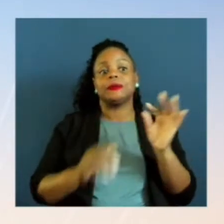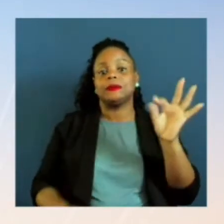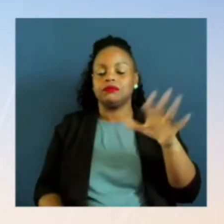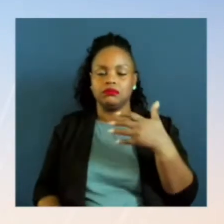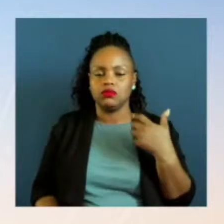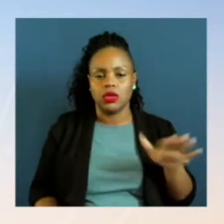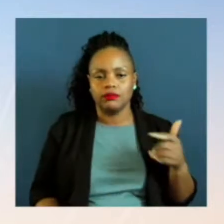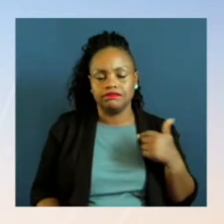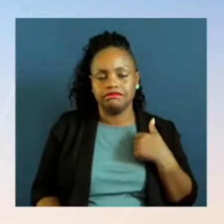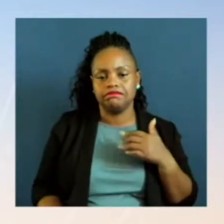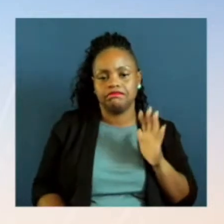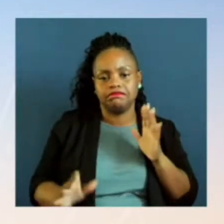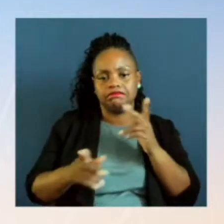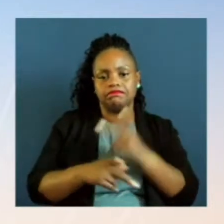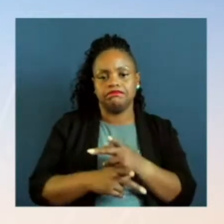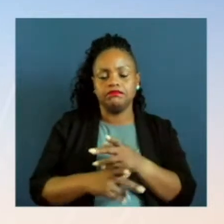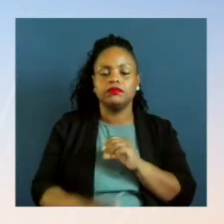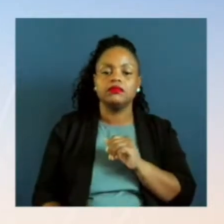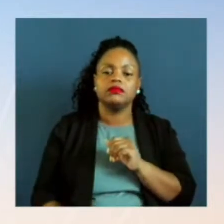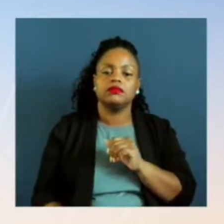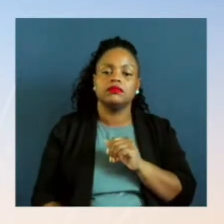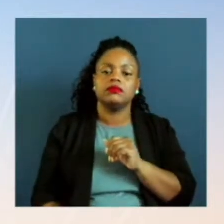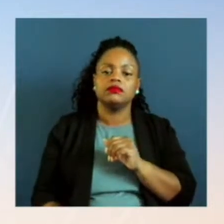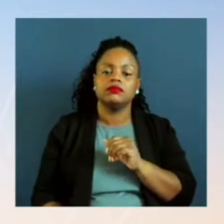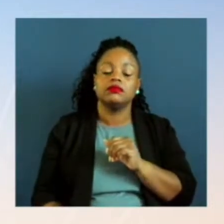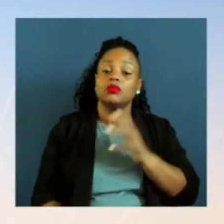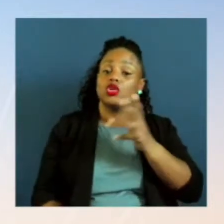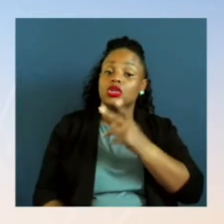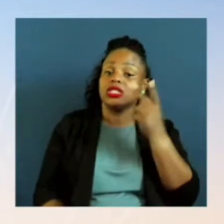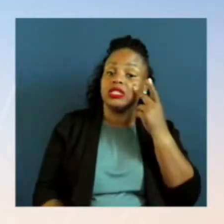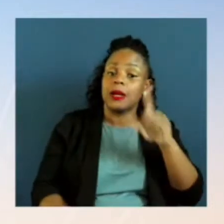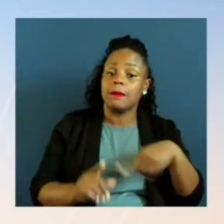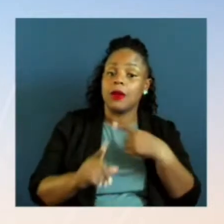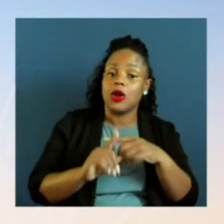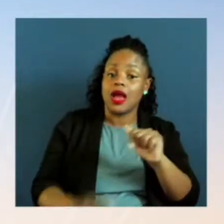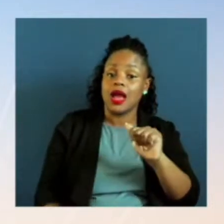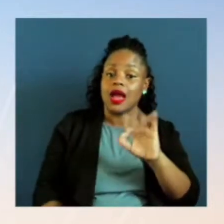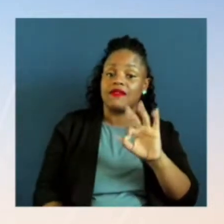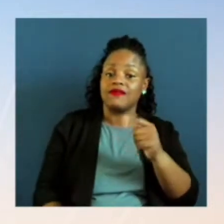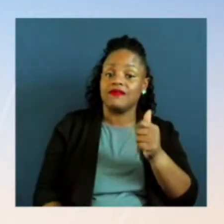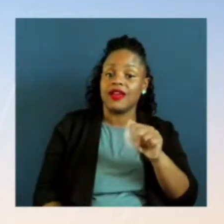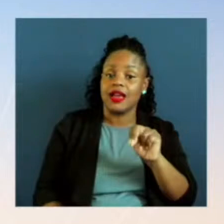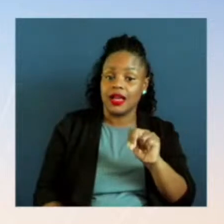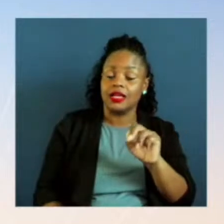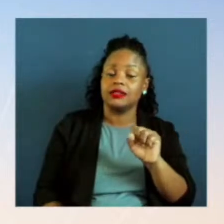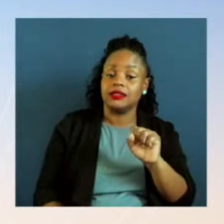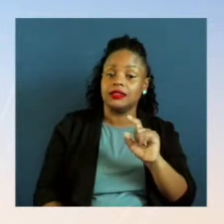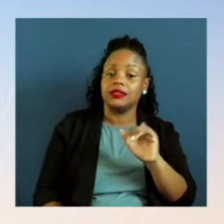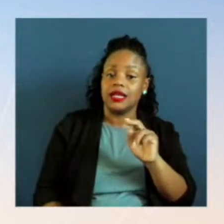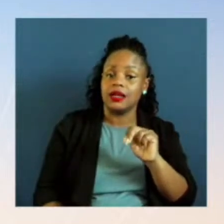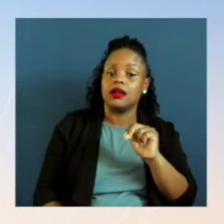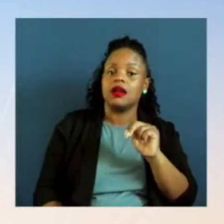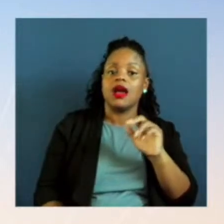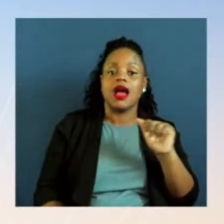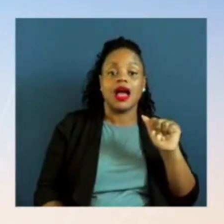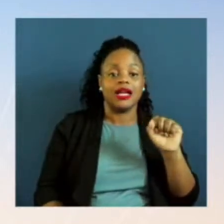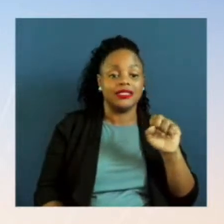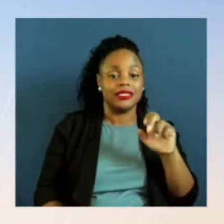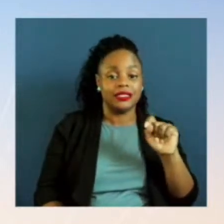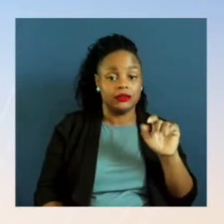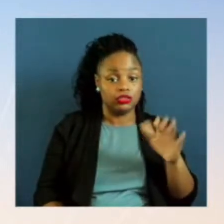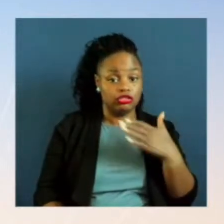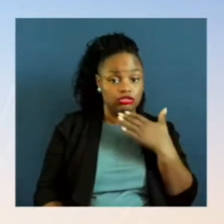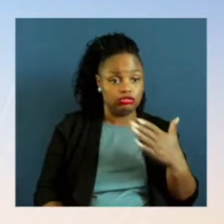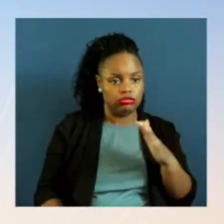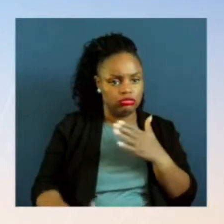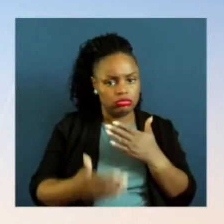easing of the freeze in Afghan assets to prevent the collapse of that country's banking sector? Well, I would say first, let me give you just kind of